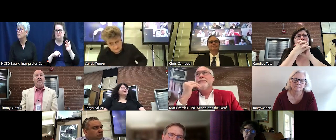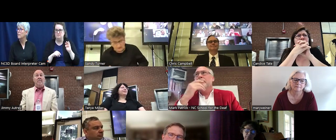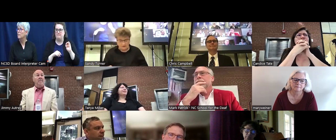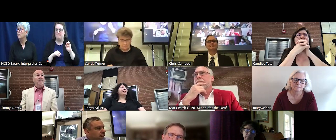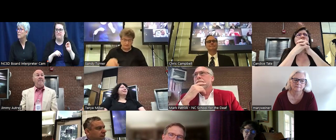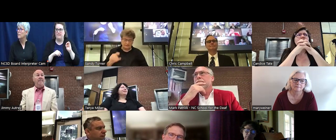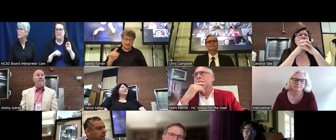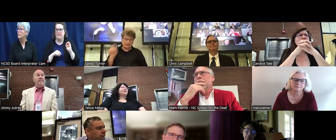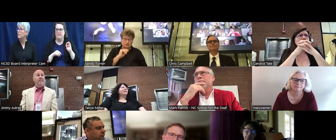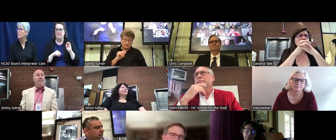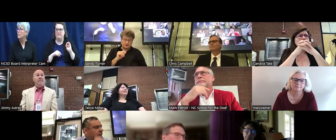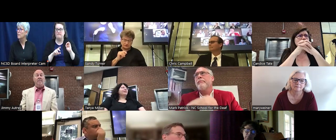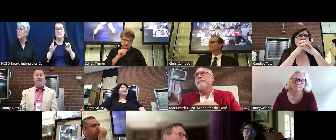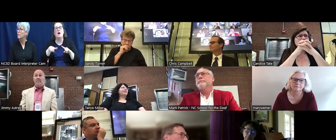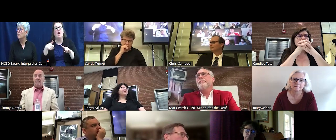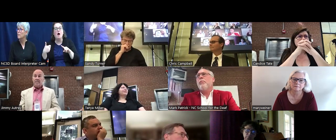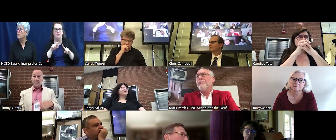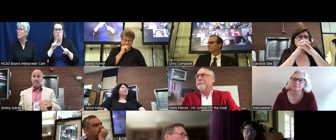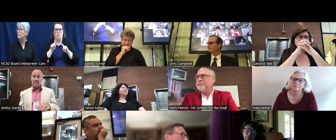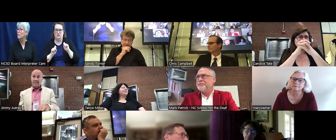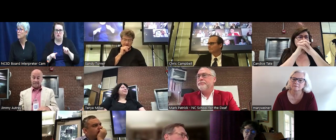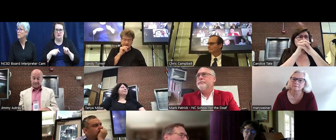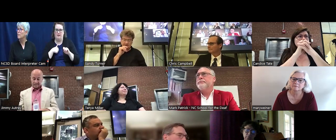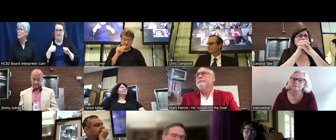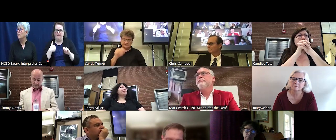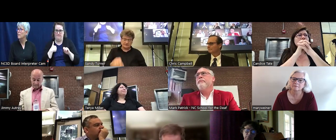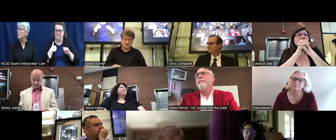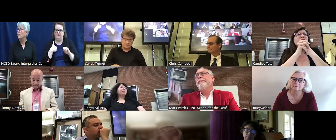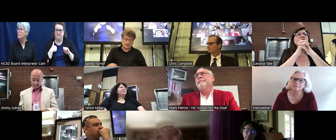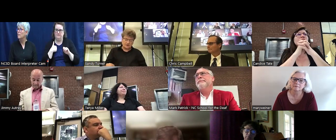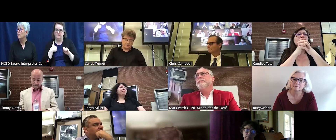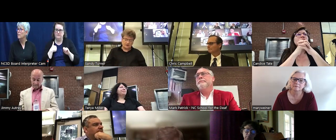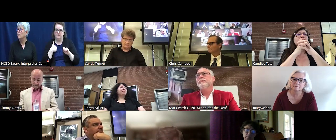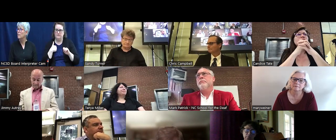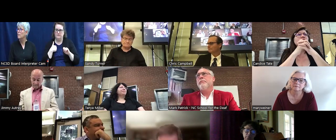The other question I have is,